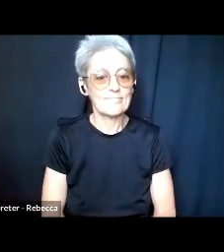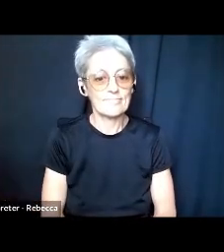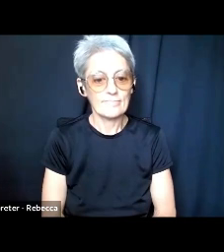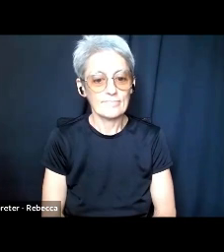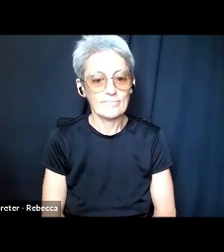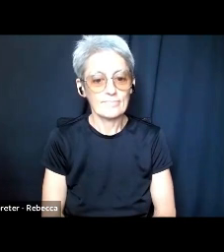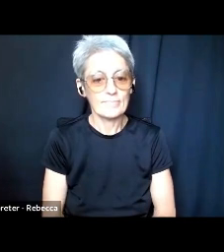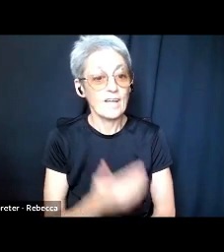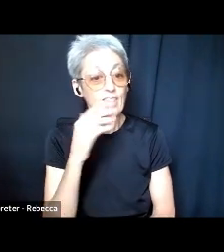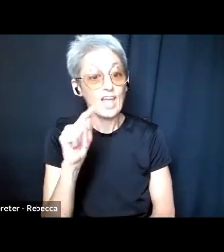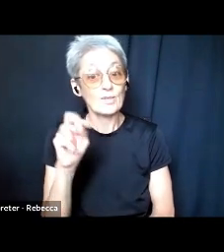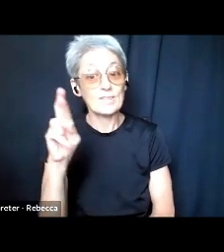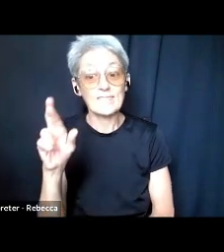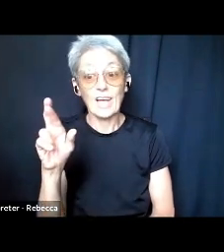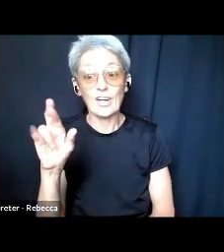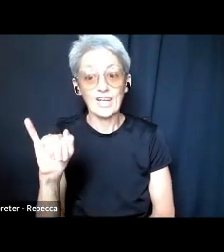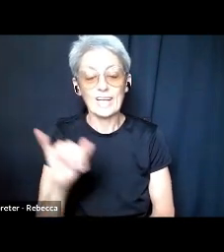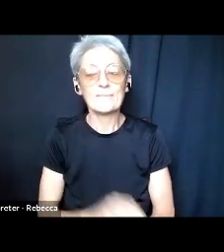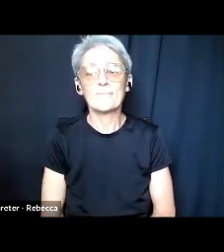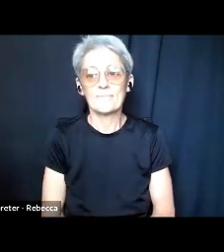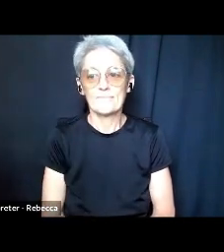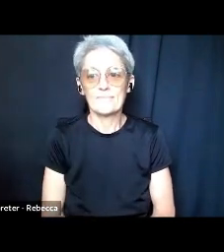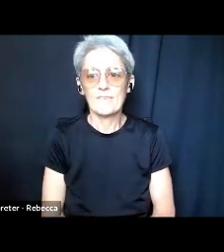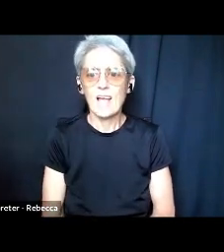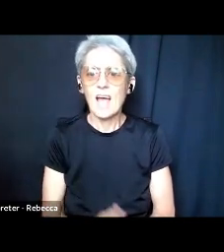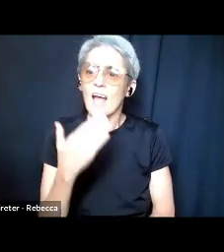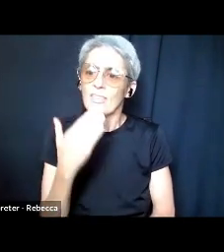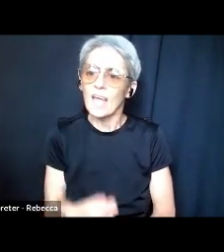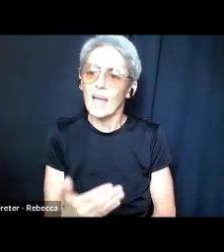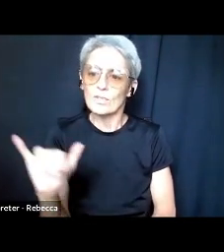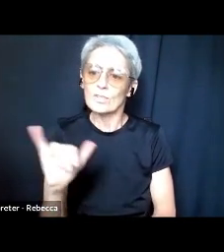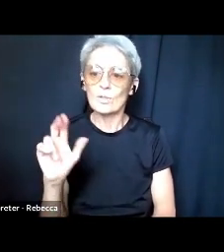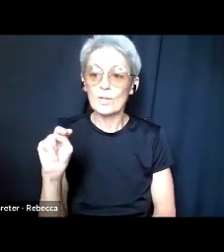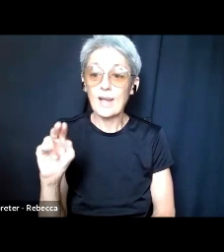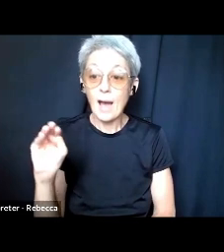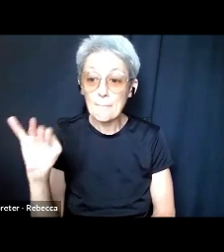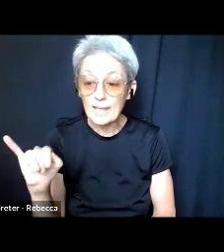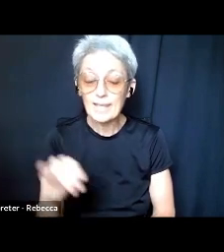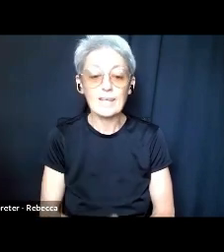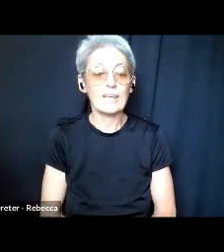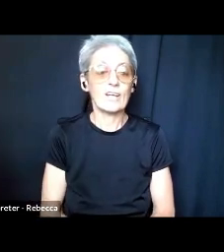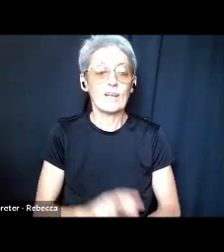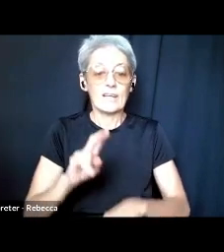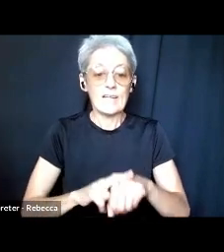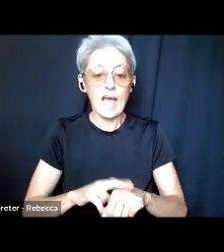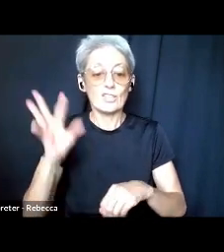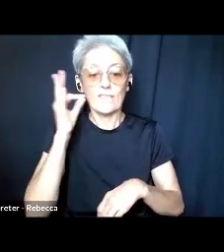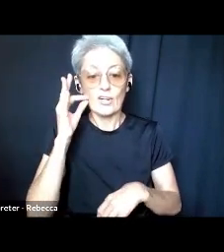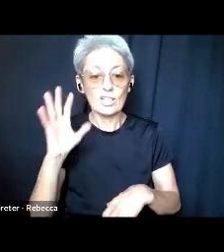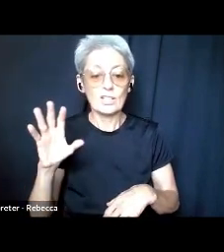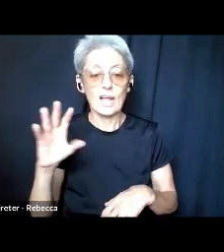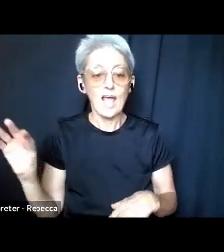Thank you, Terry. And thank you to NAMI and to the National Federation and